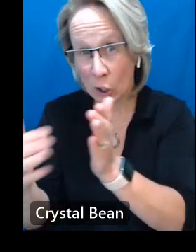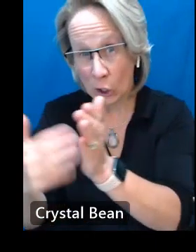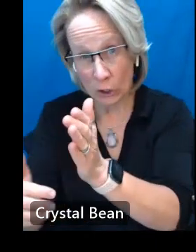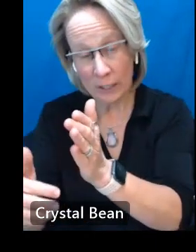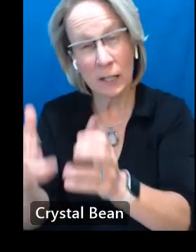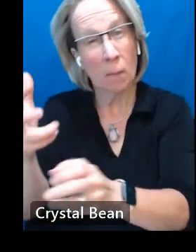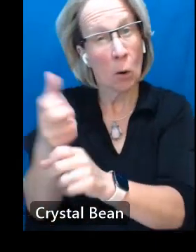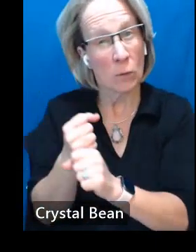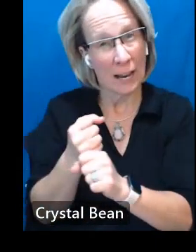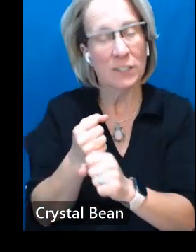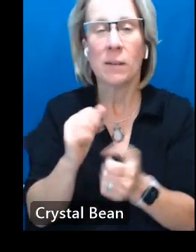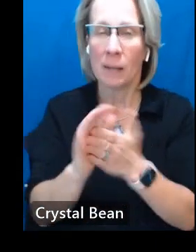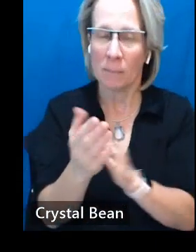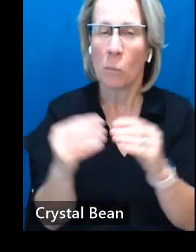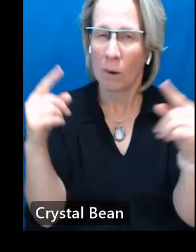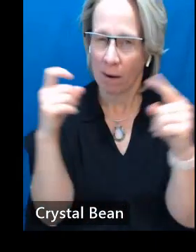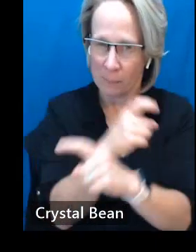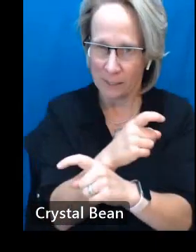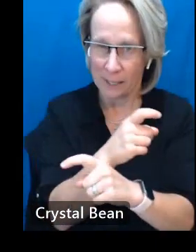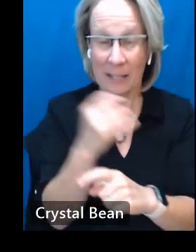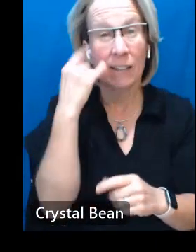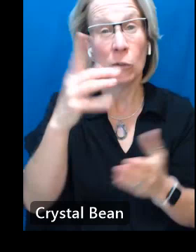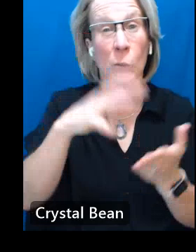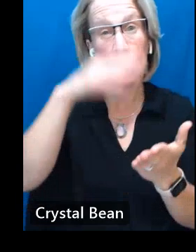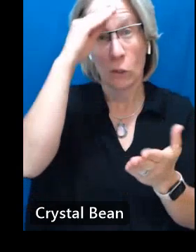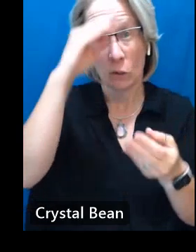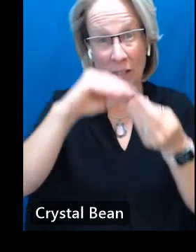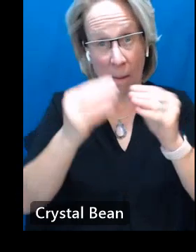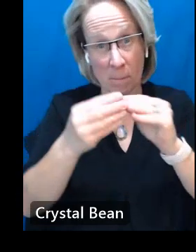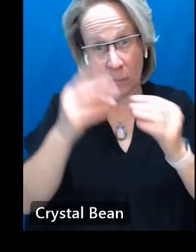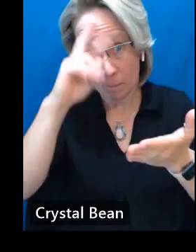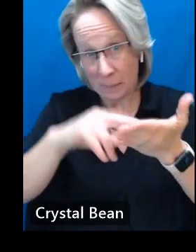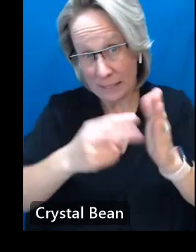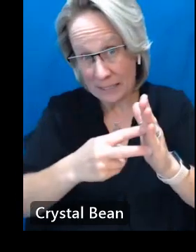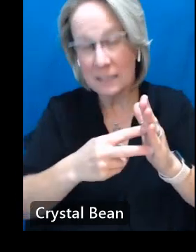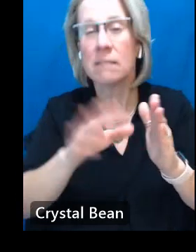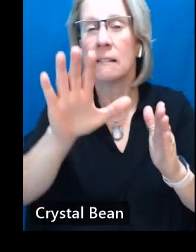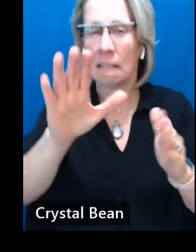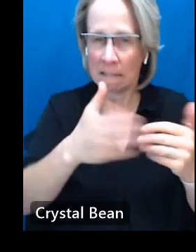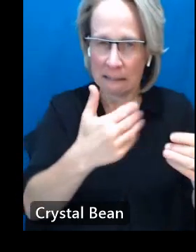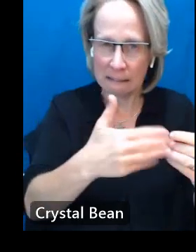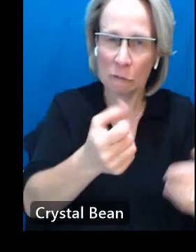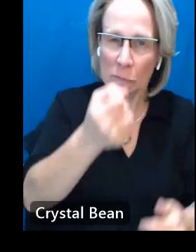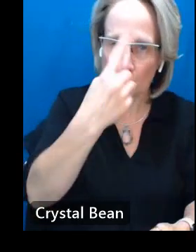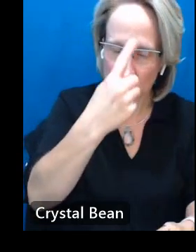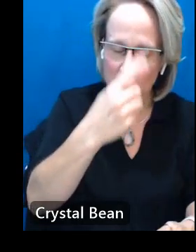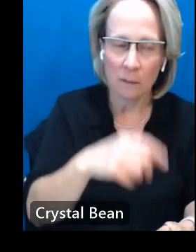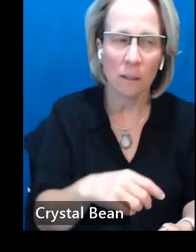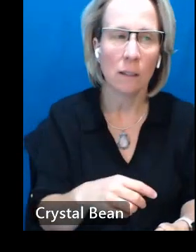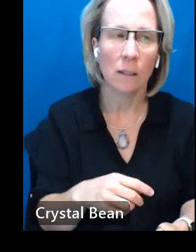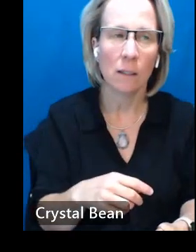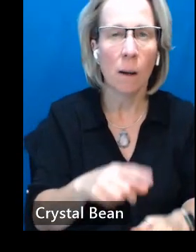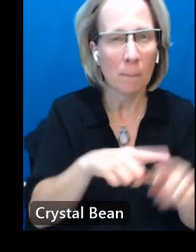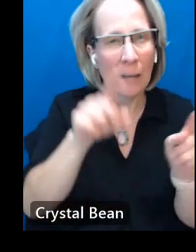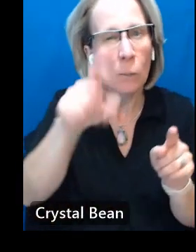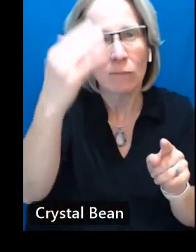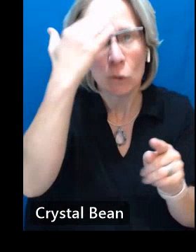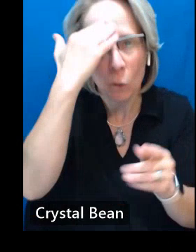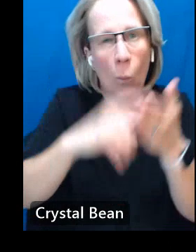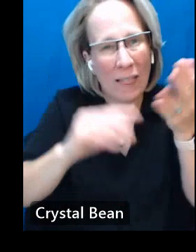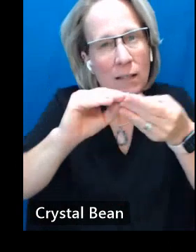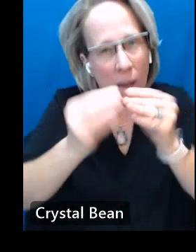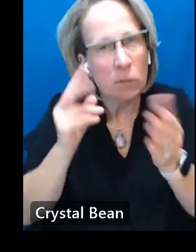you learn what these numbers mean, then it's pretty easy to understand. You just have to know what the numbers mean. So they're